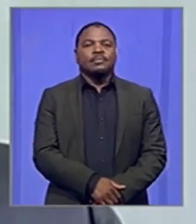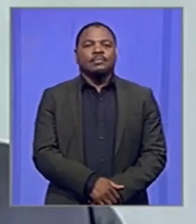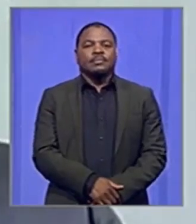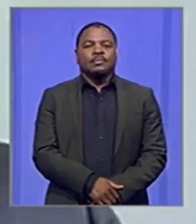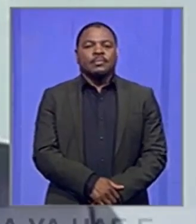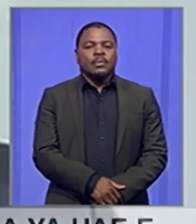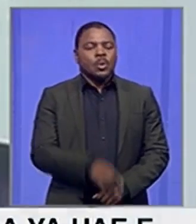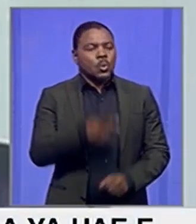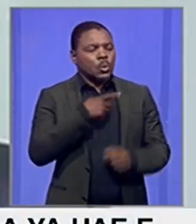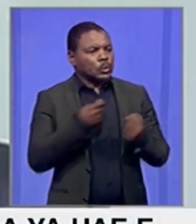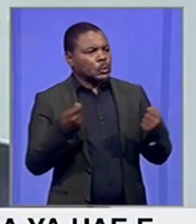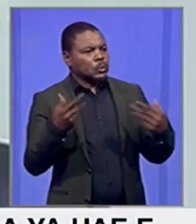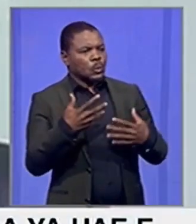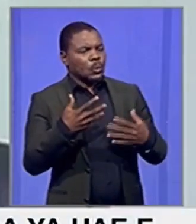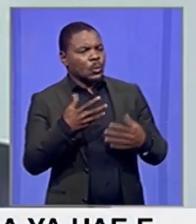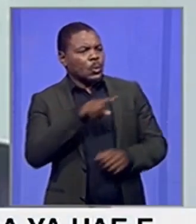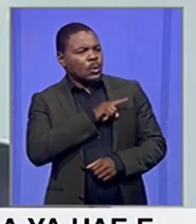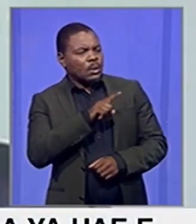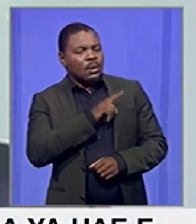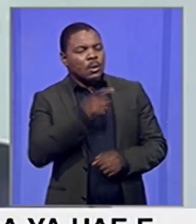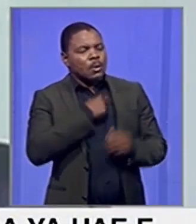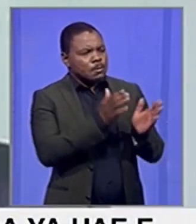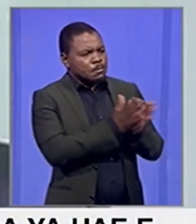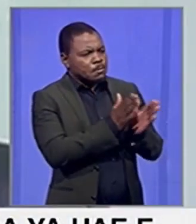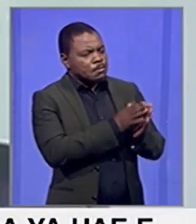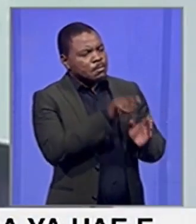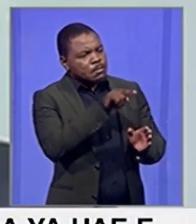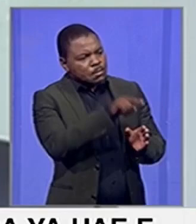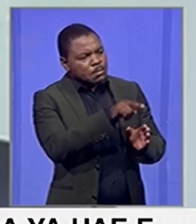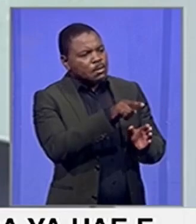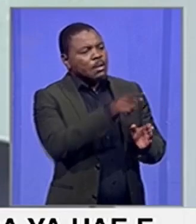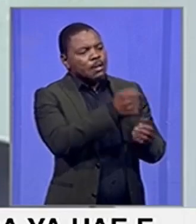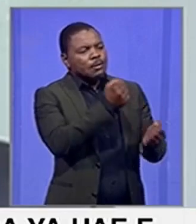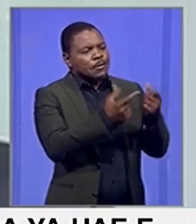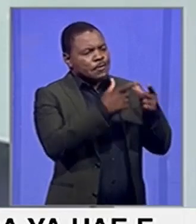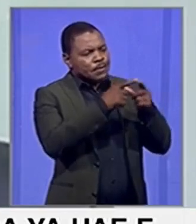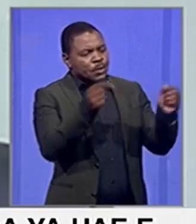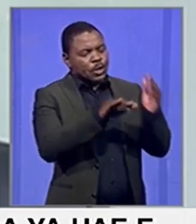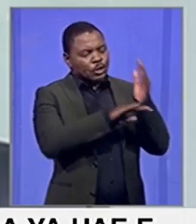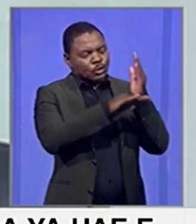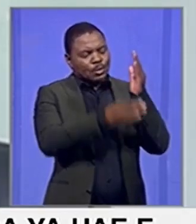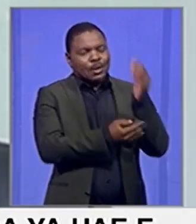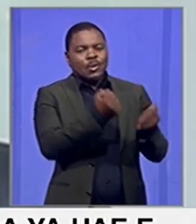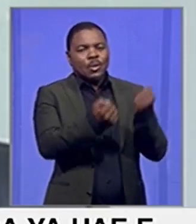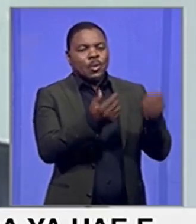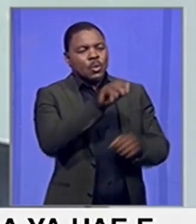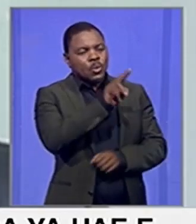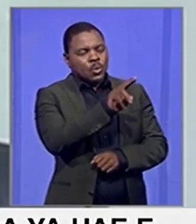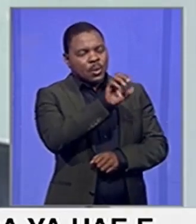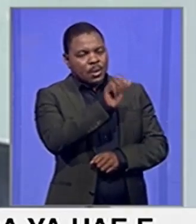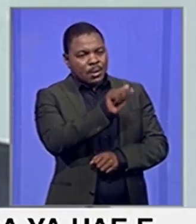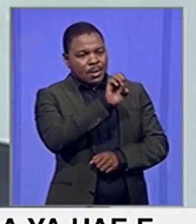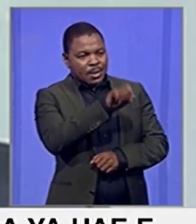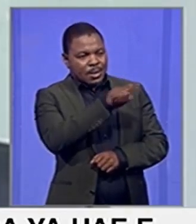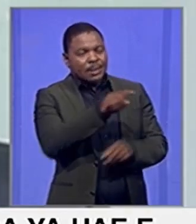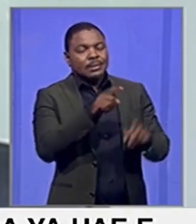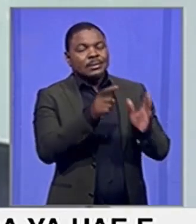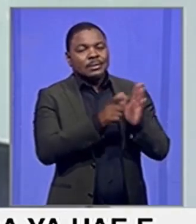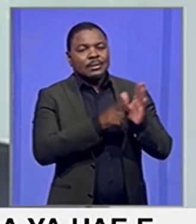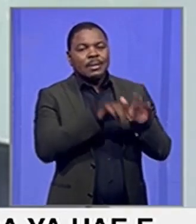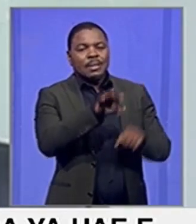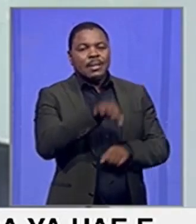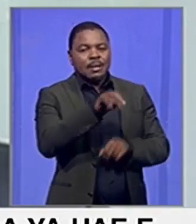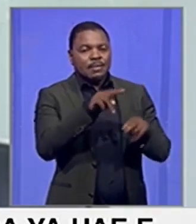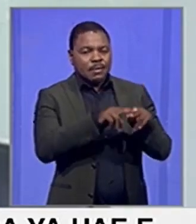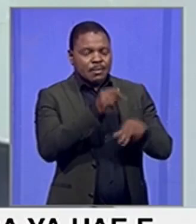We learned with shock and dismay that the extradition hearing had been concluded in the Dubai courts and the United Arab Emirates courts on the 13th of